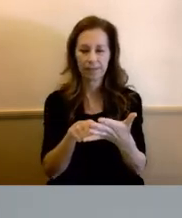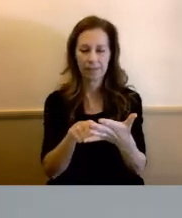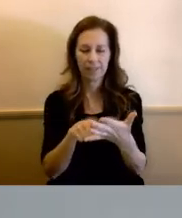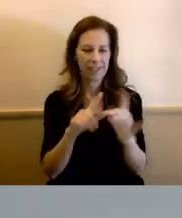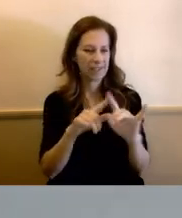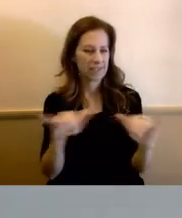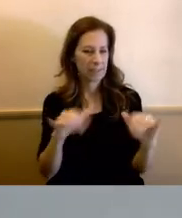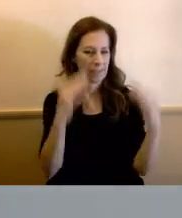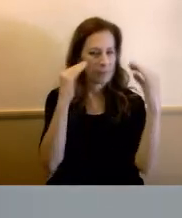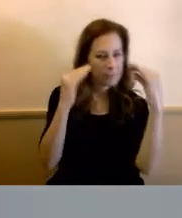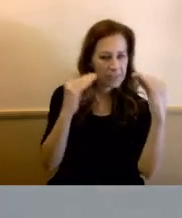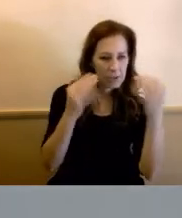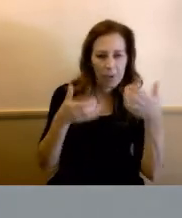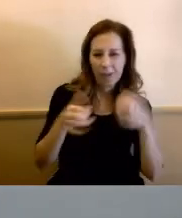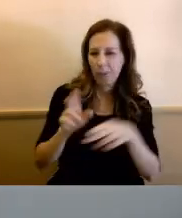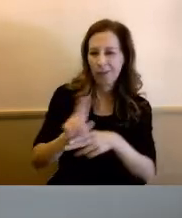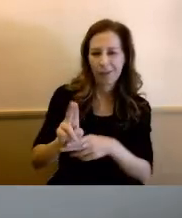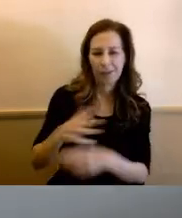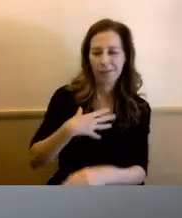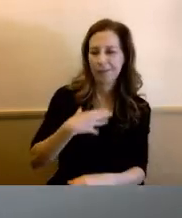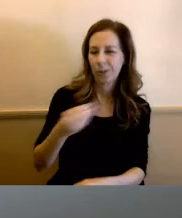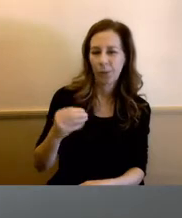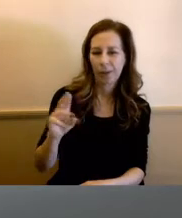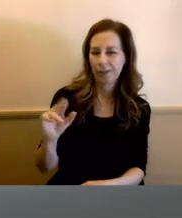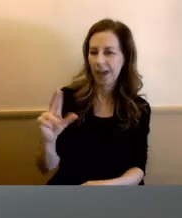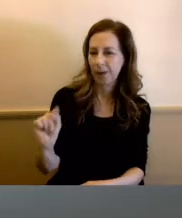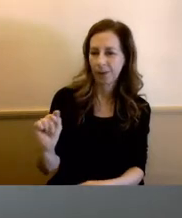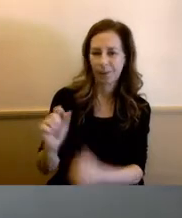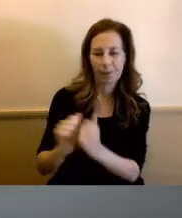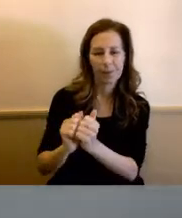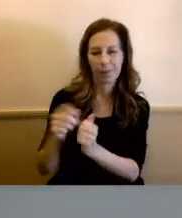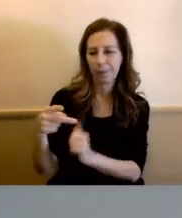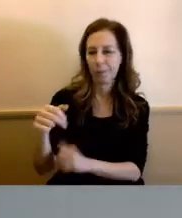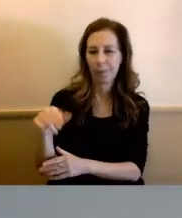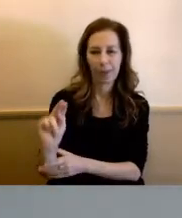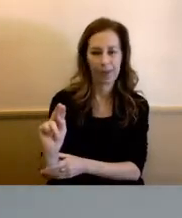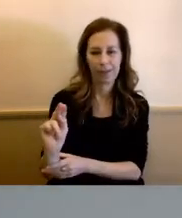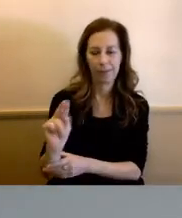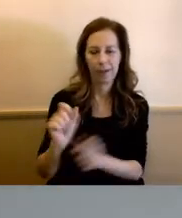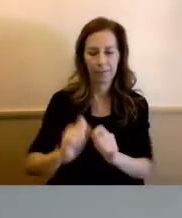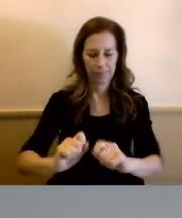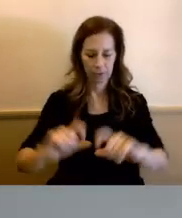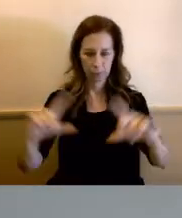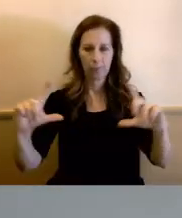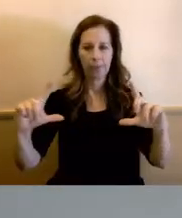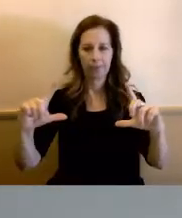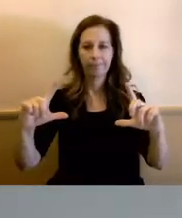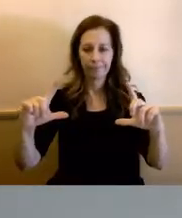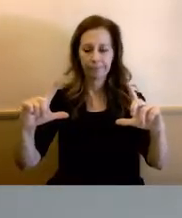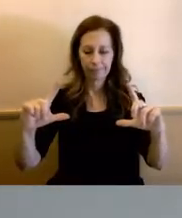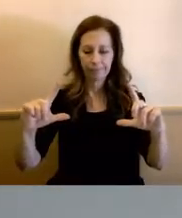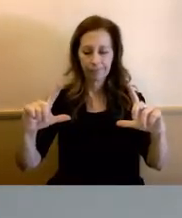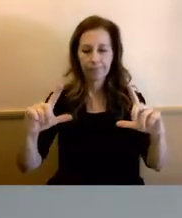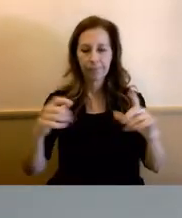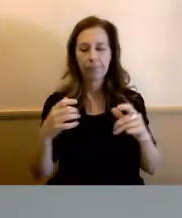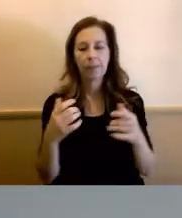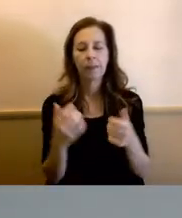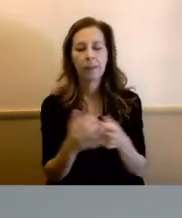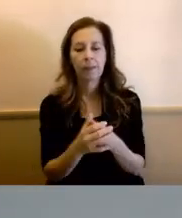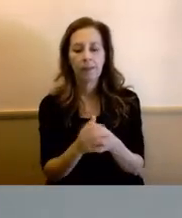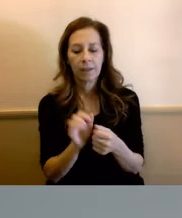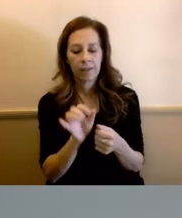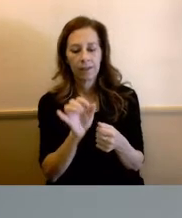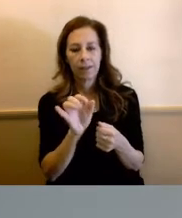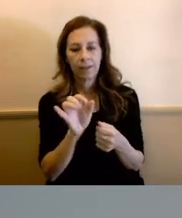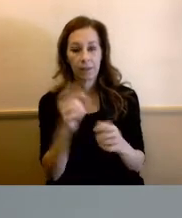use whiteout with the pen. Okay, so let me zoom in a little closer. Now, this is our goal, for